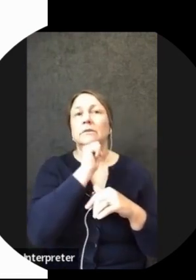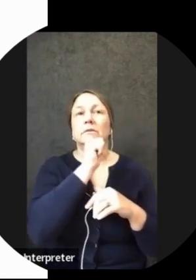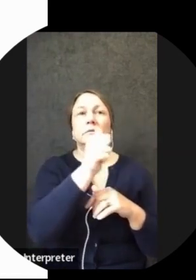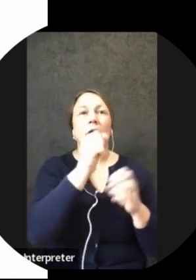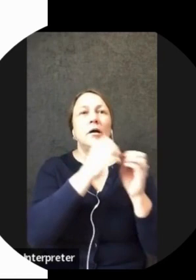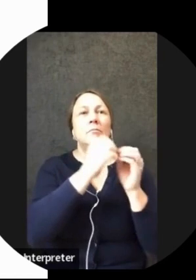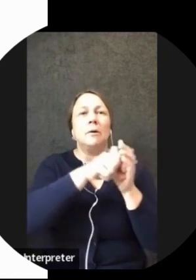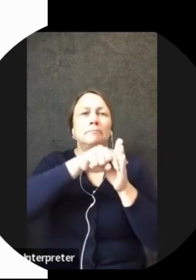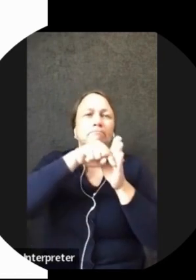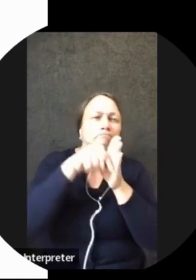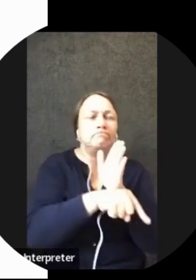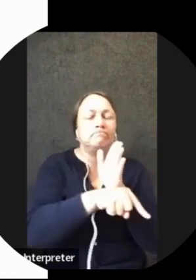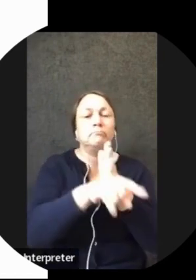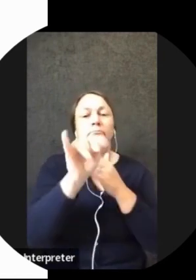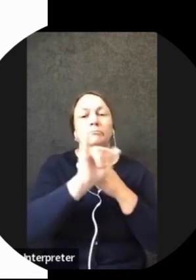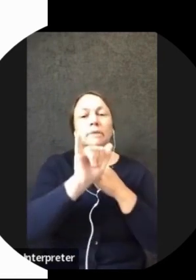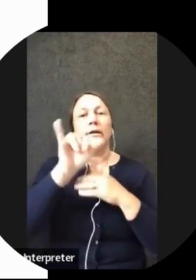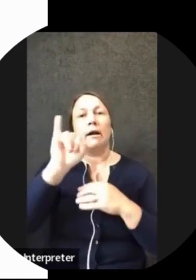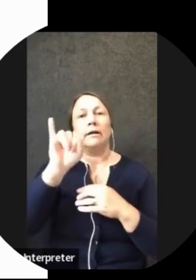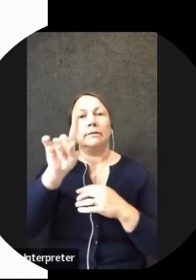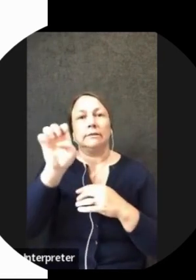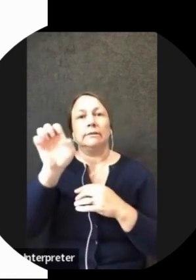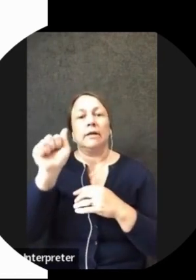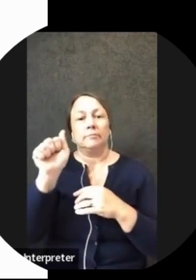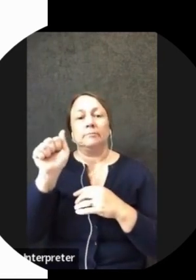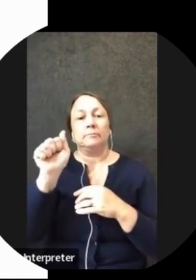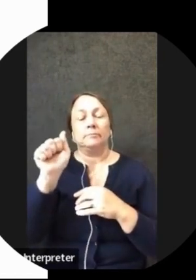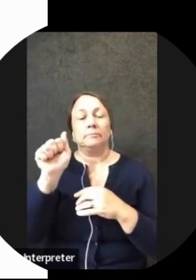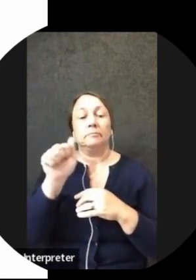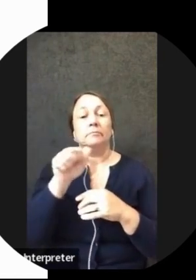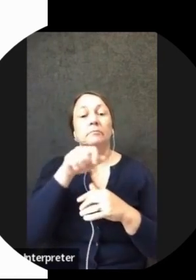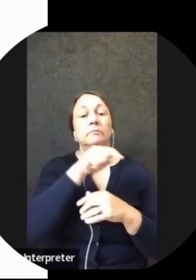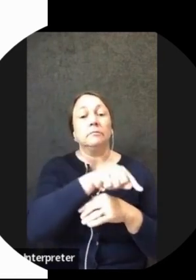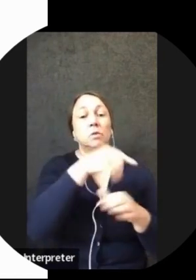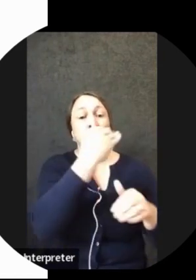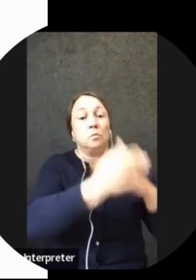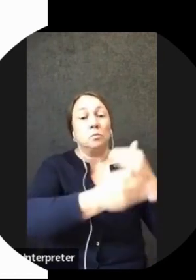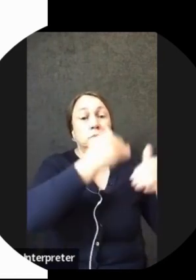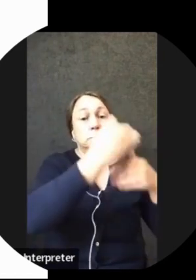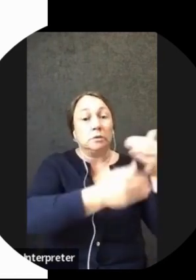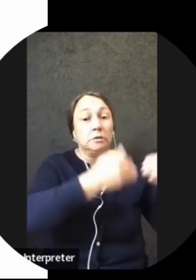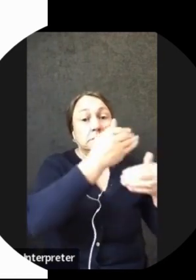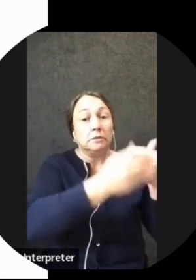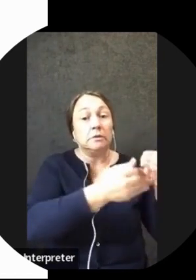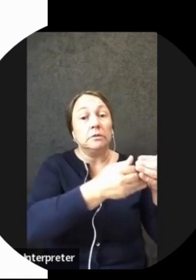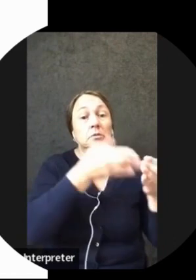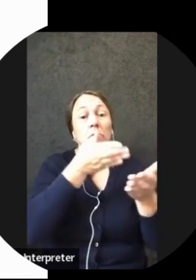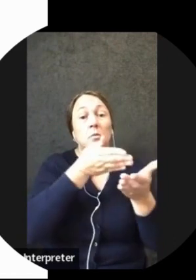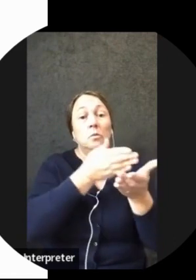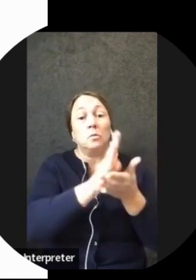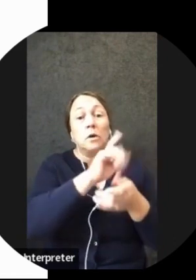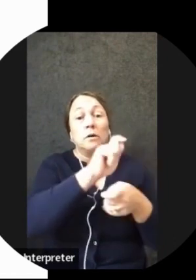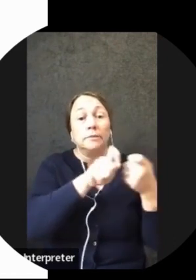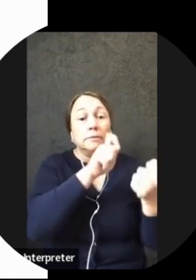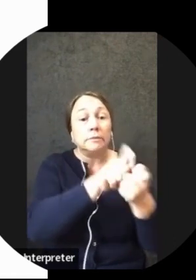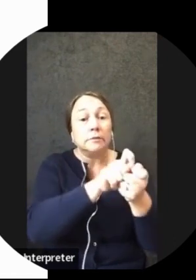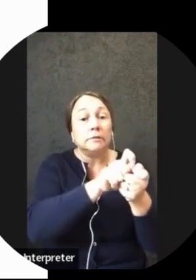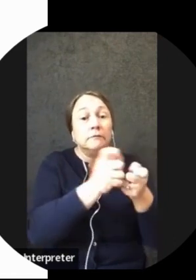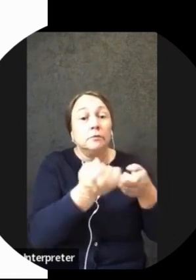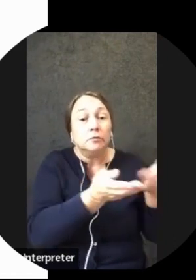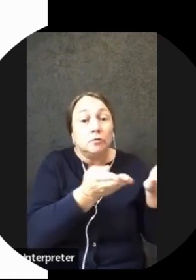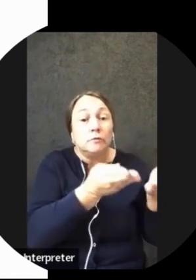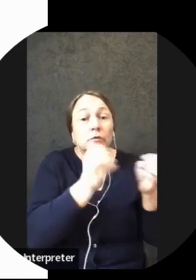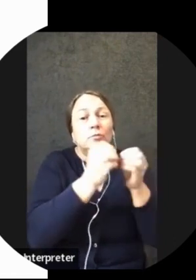detailed as the IDEA. Similarly, due process procedures and the right to particular types of services are